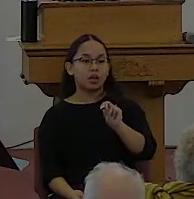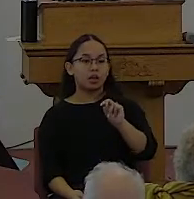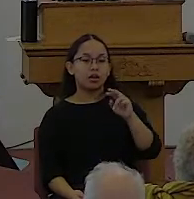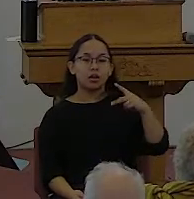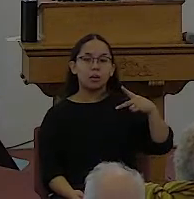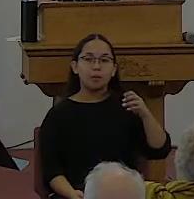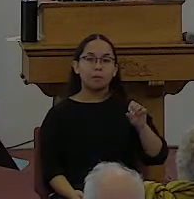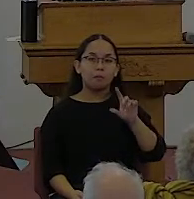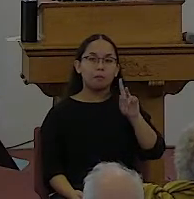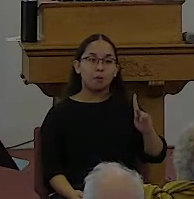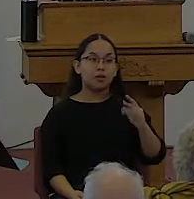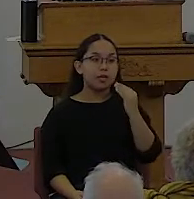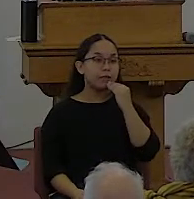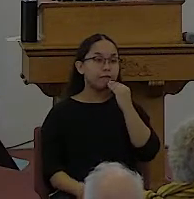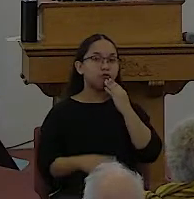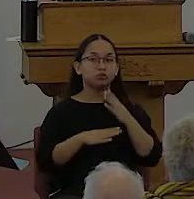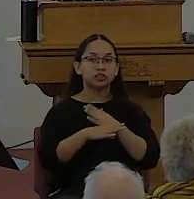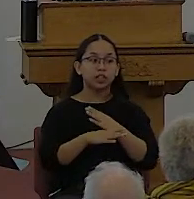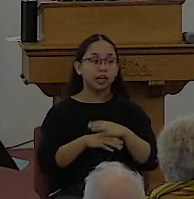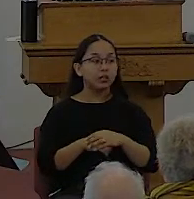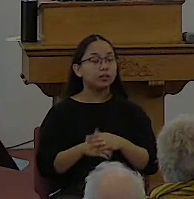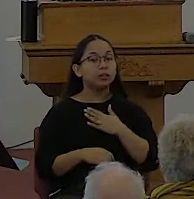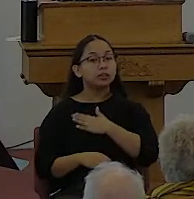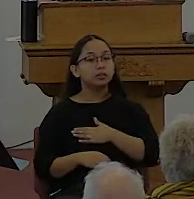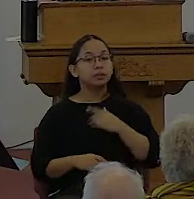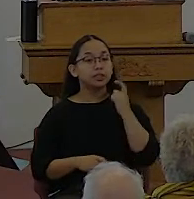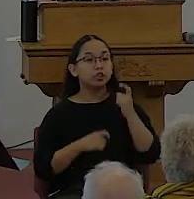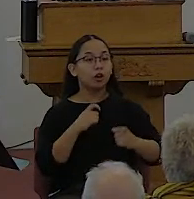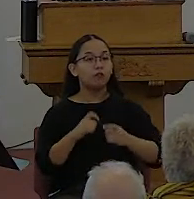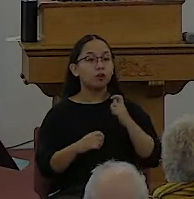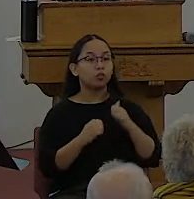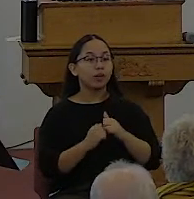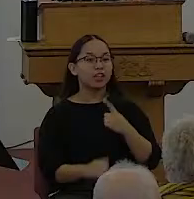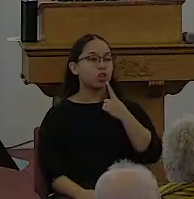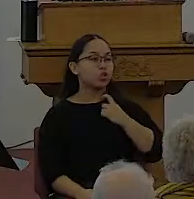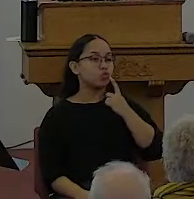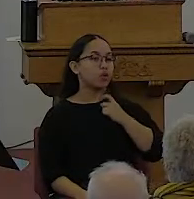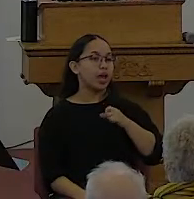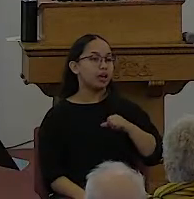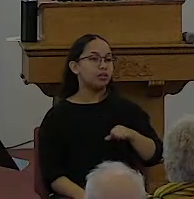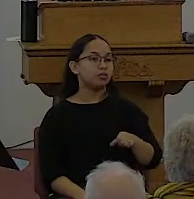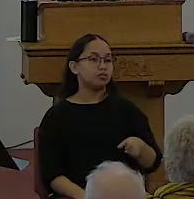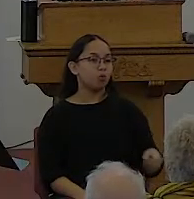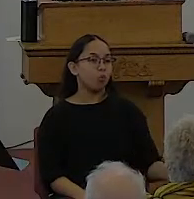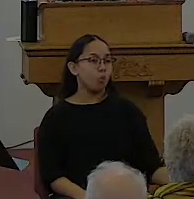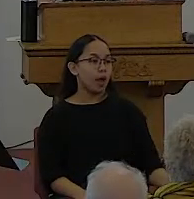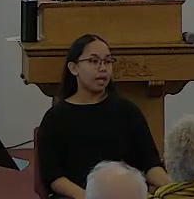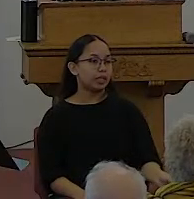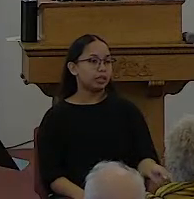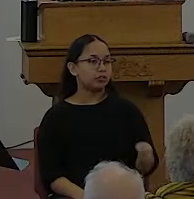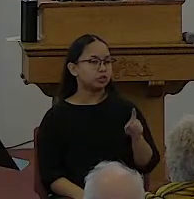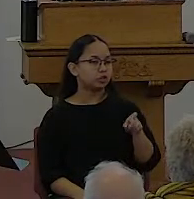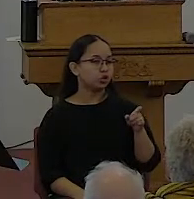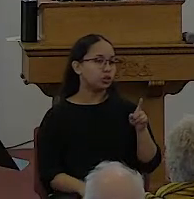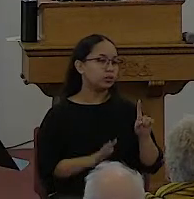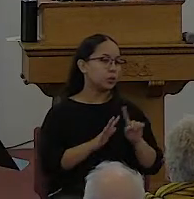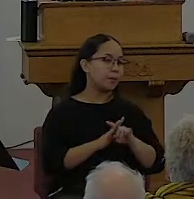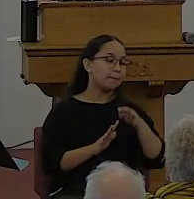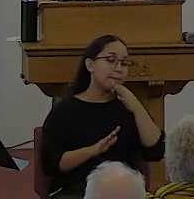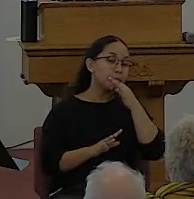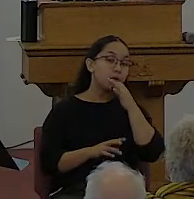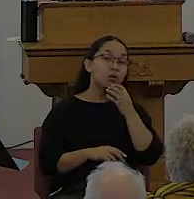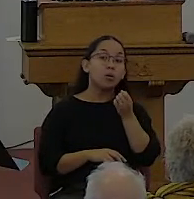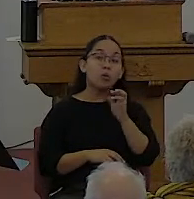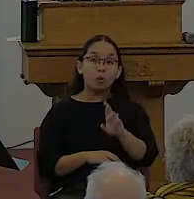Please provide offerings as you're able through the Little Red Wagon, should be coming up the aisle, or on